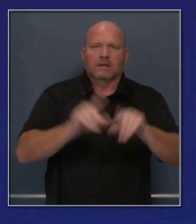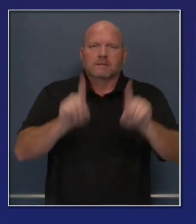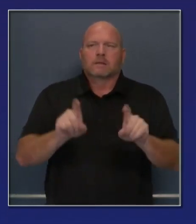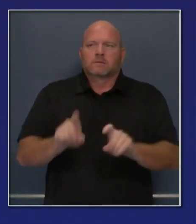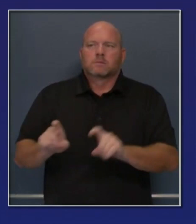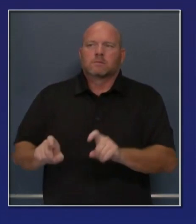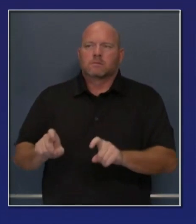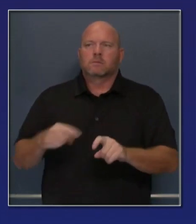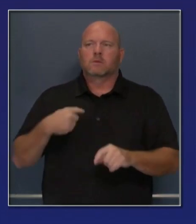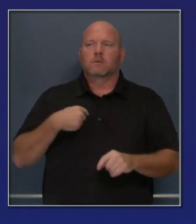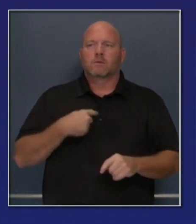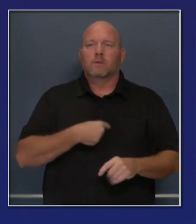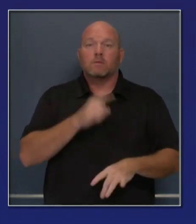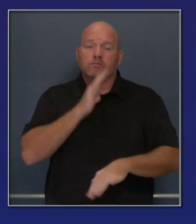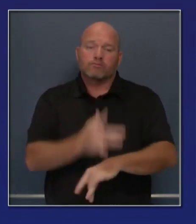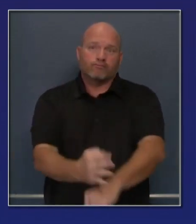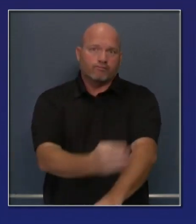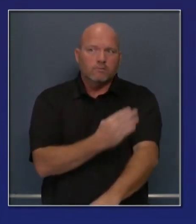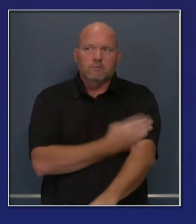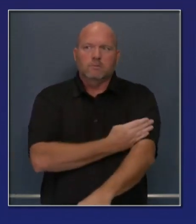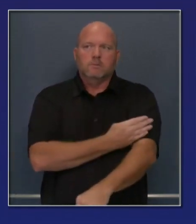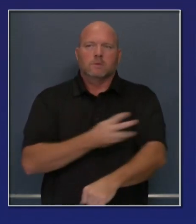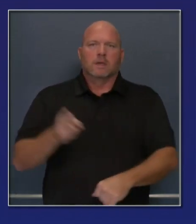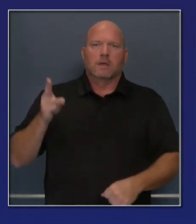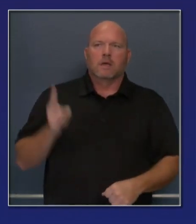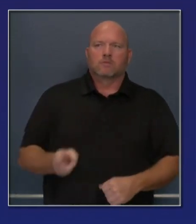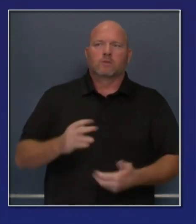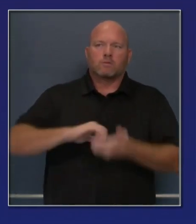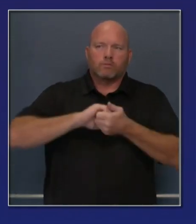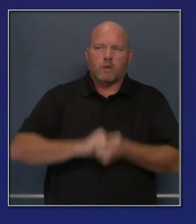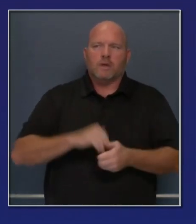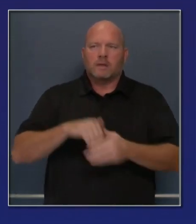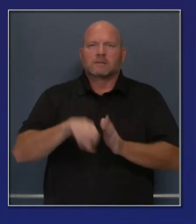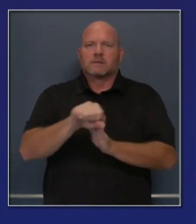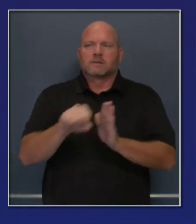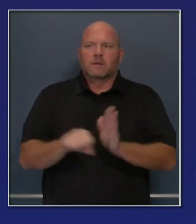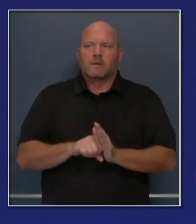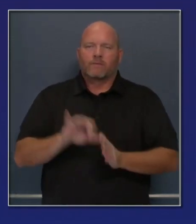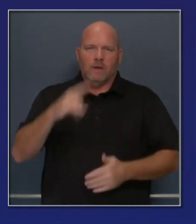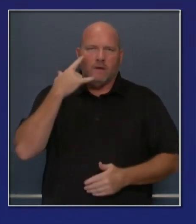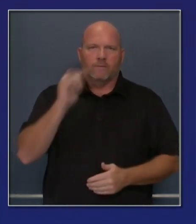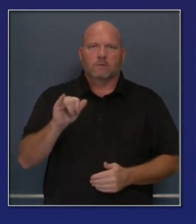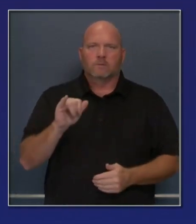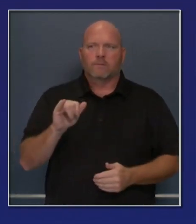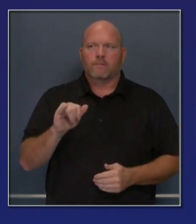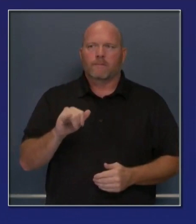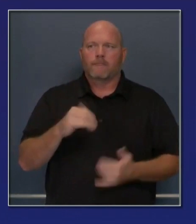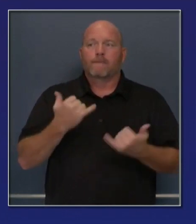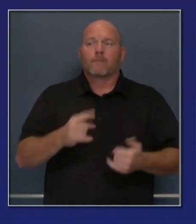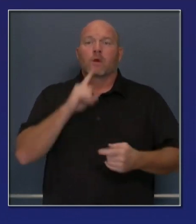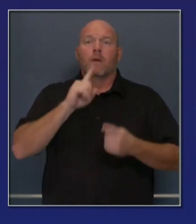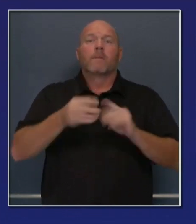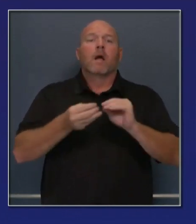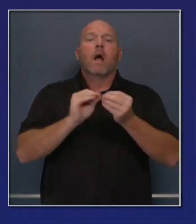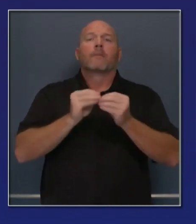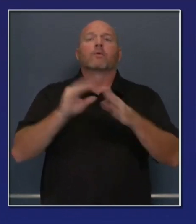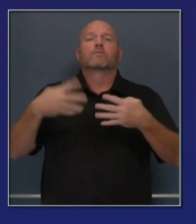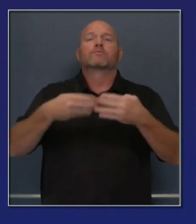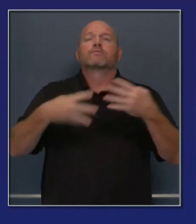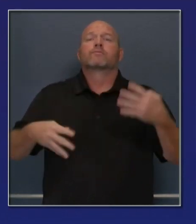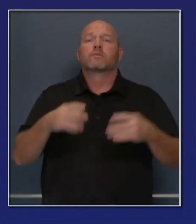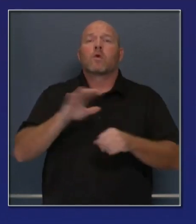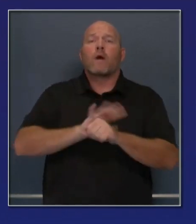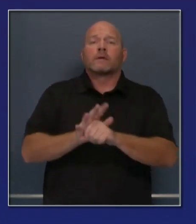advanced in this historic partnership here in the state of California. Let's talk about our case rates here in the state. The new number